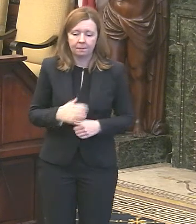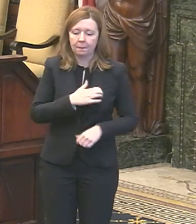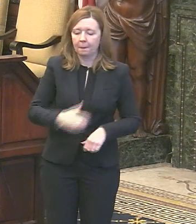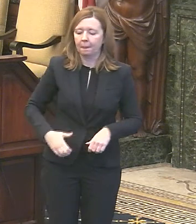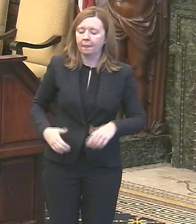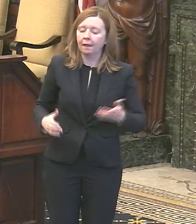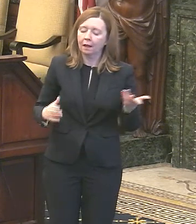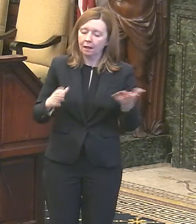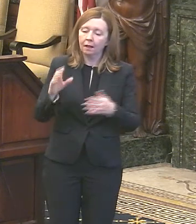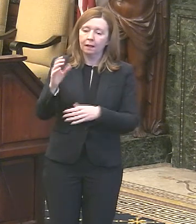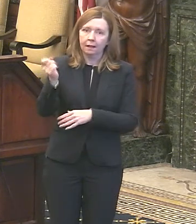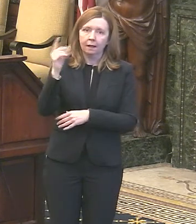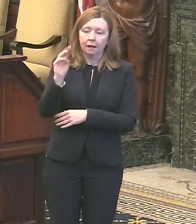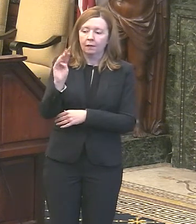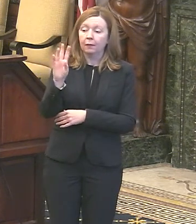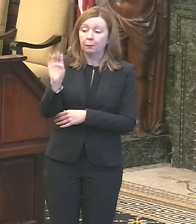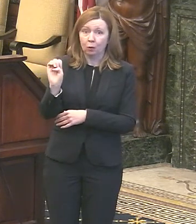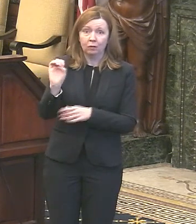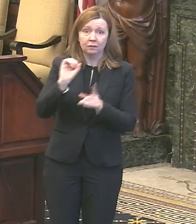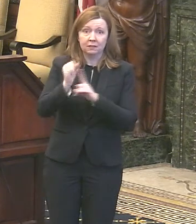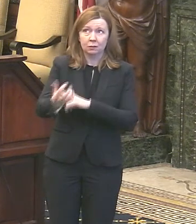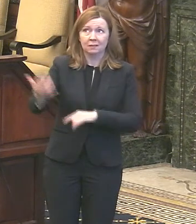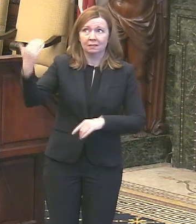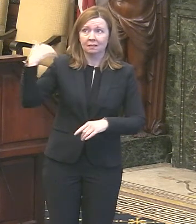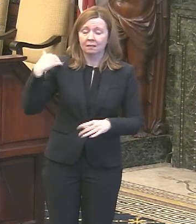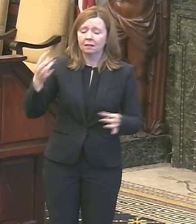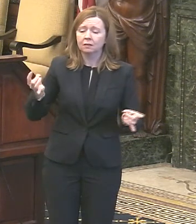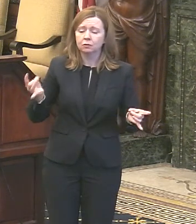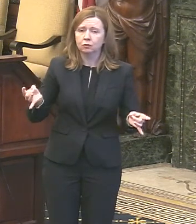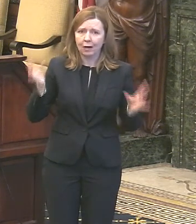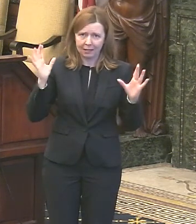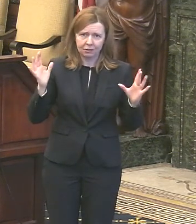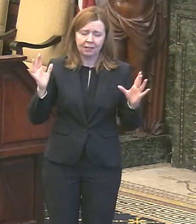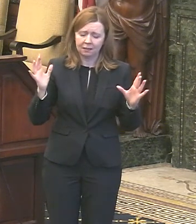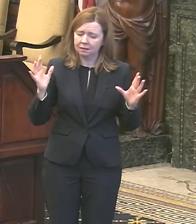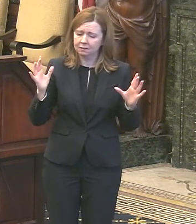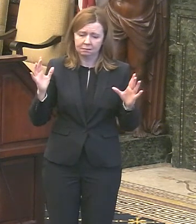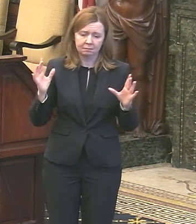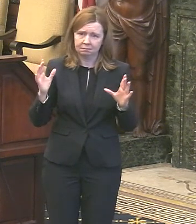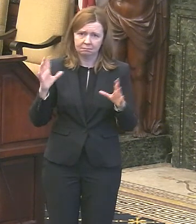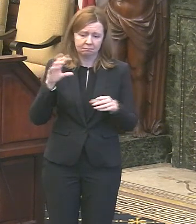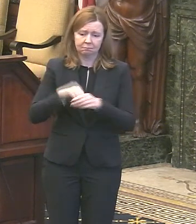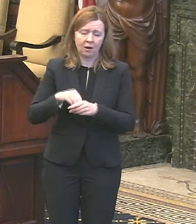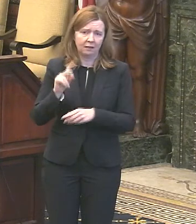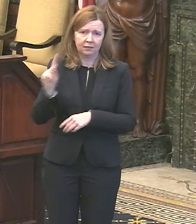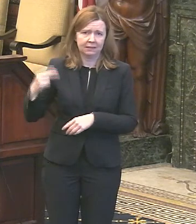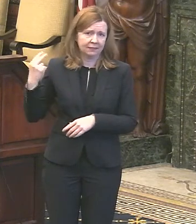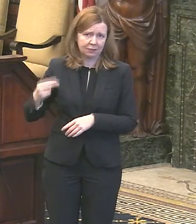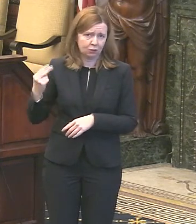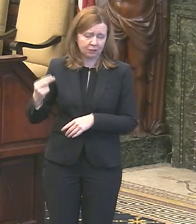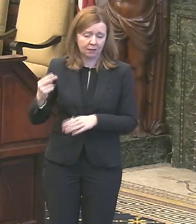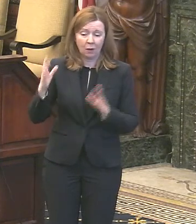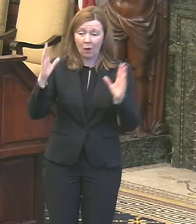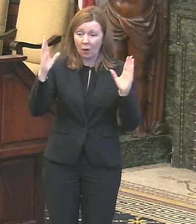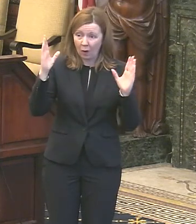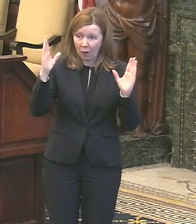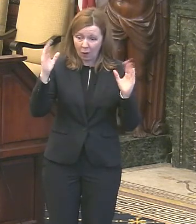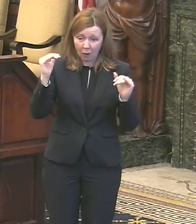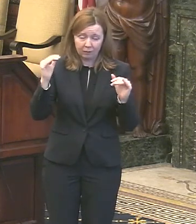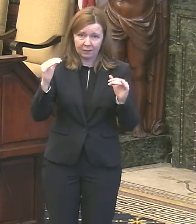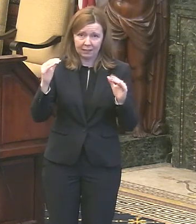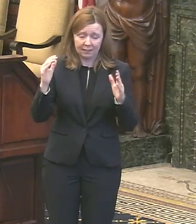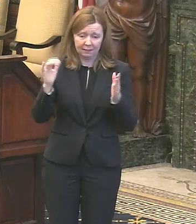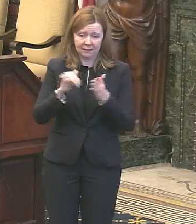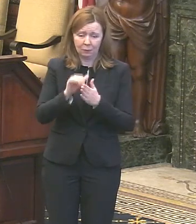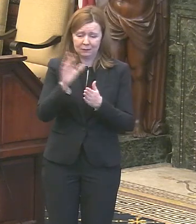move situation back in the day was a tragic chapter of Philadelphia's history, and hopefully they'll never be repeated again.